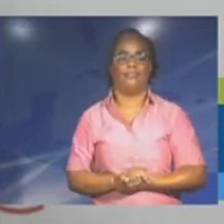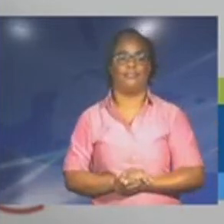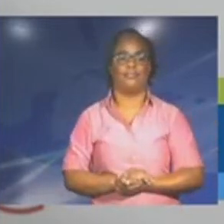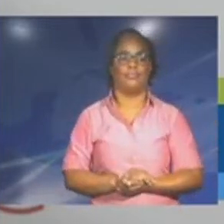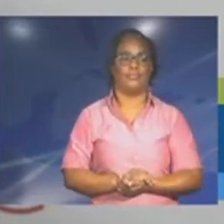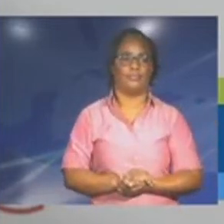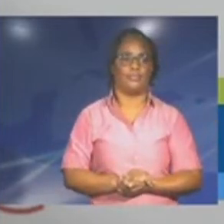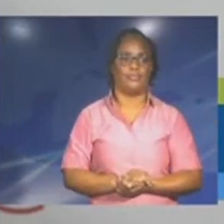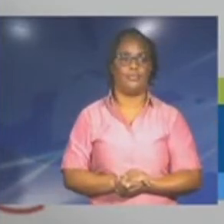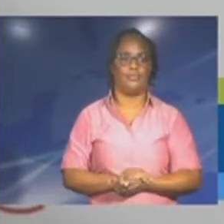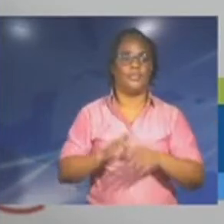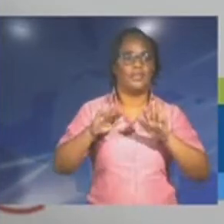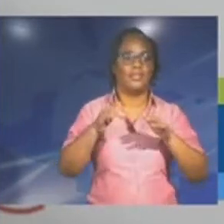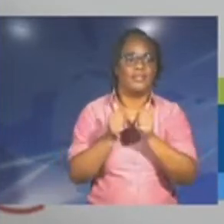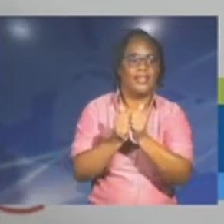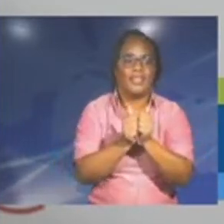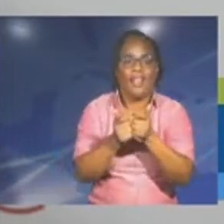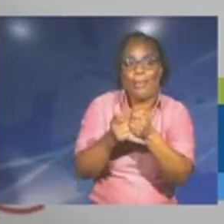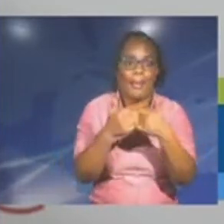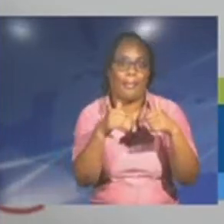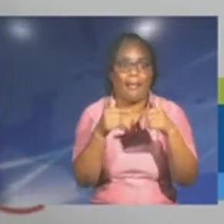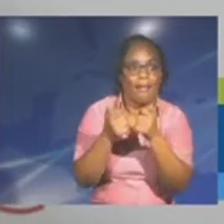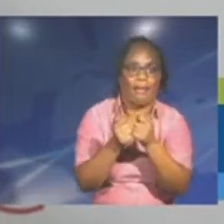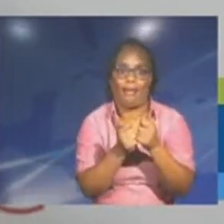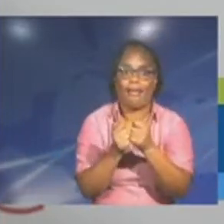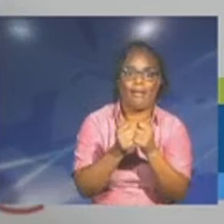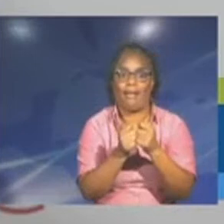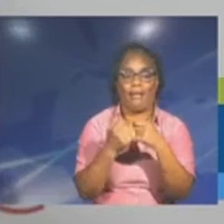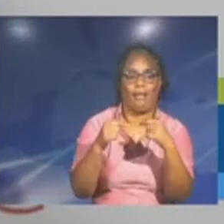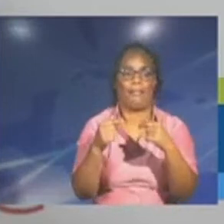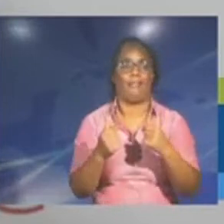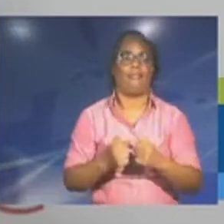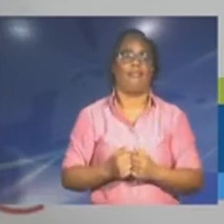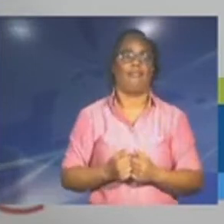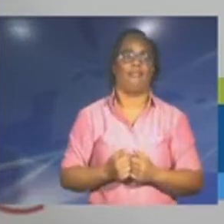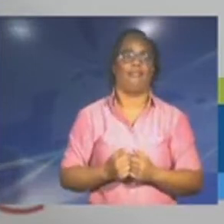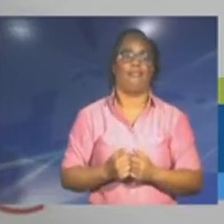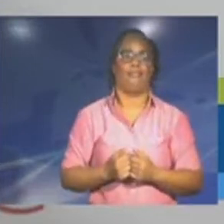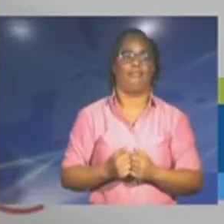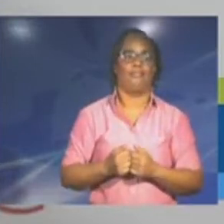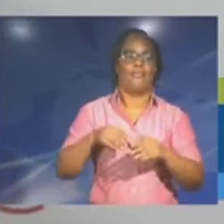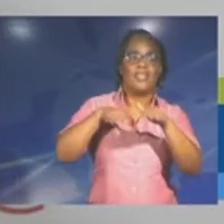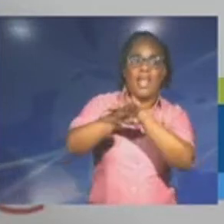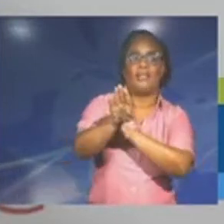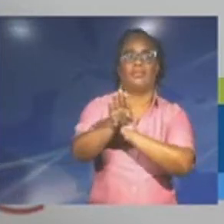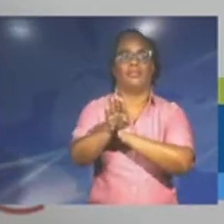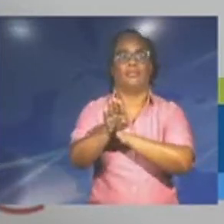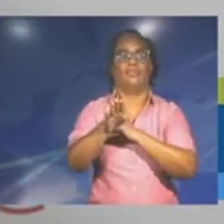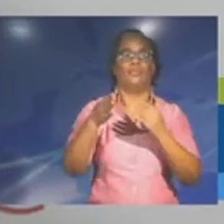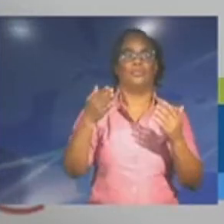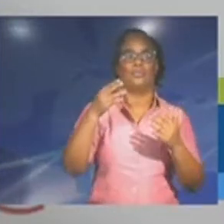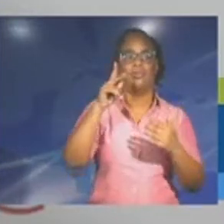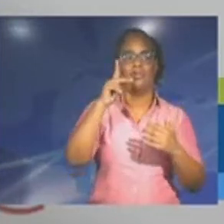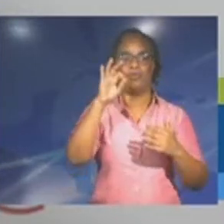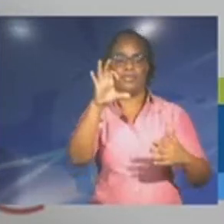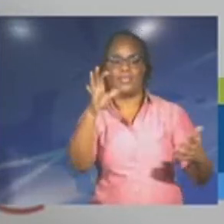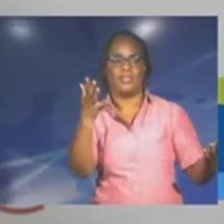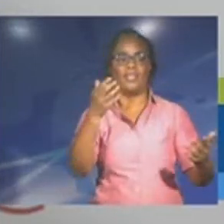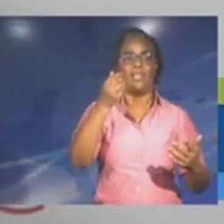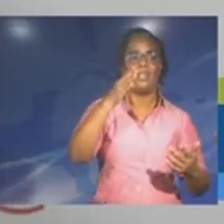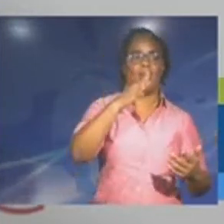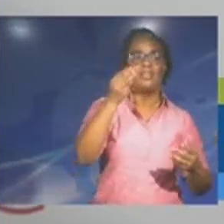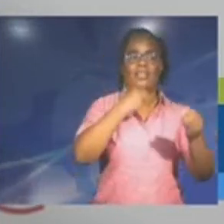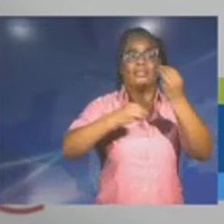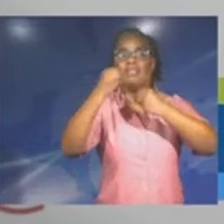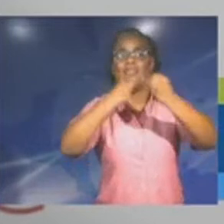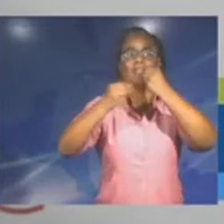children playing video games, all the fast foods we consume, all the soft drinks we consume, all of these